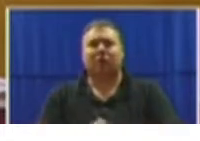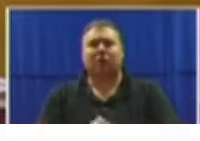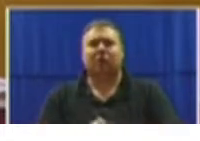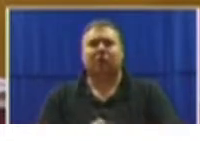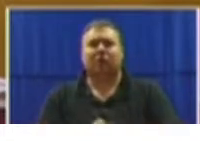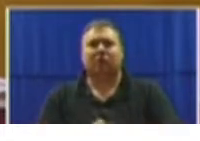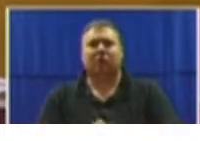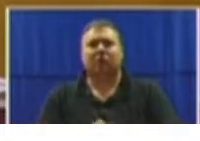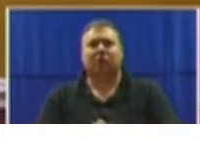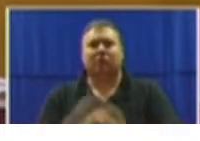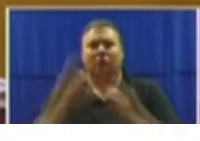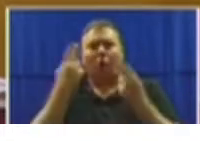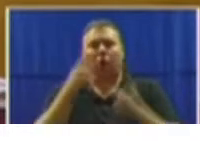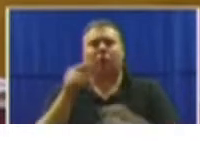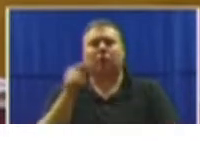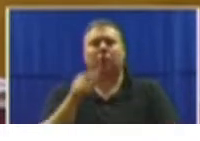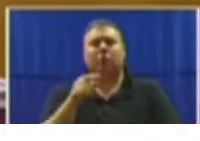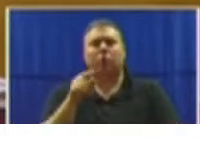Honorable Zulu.